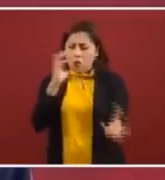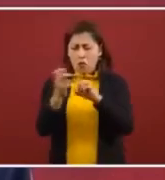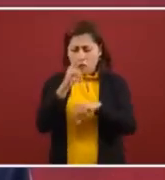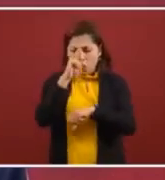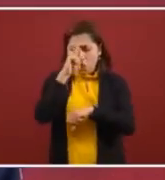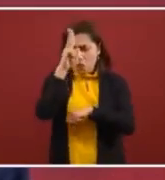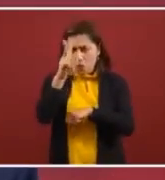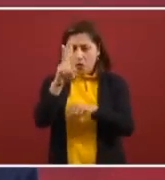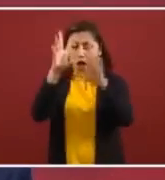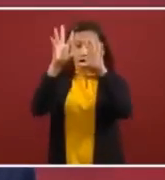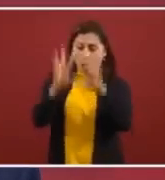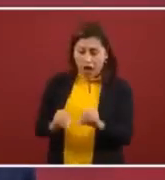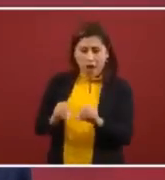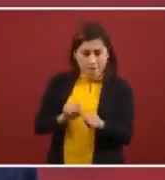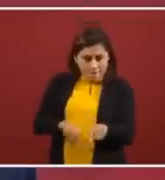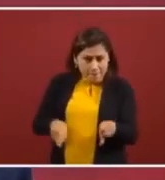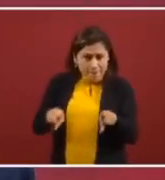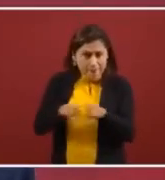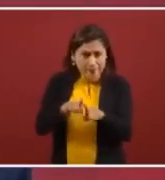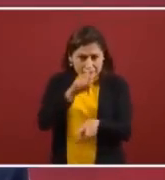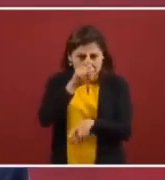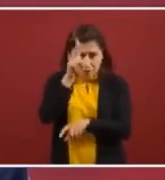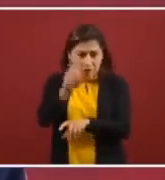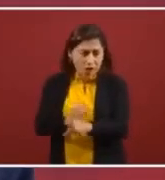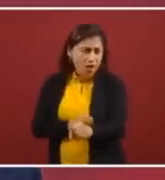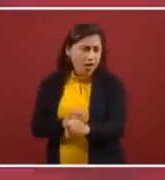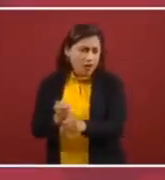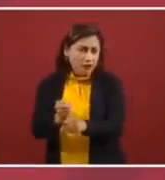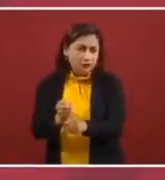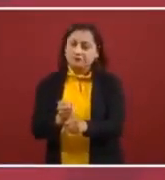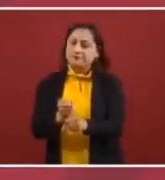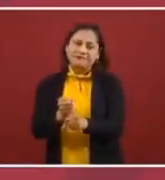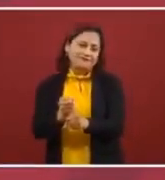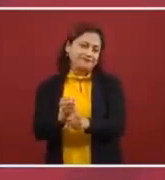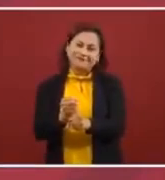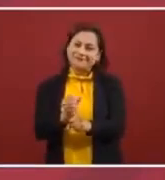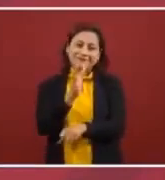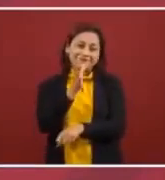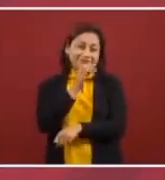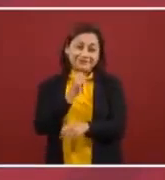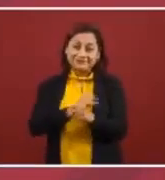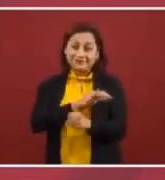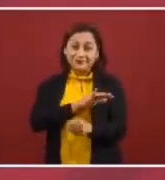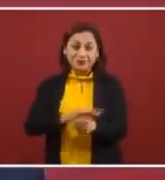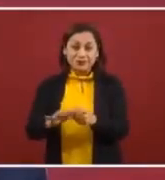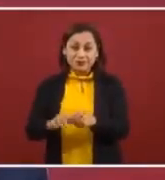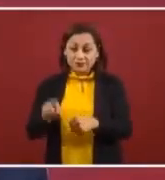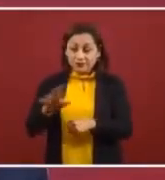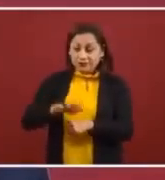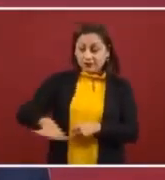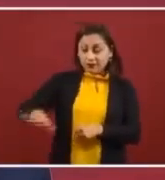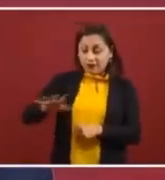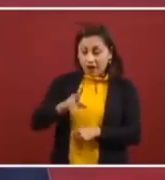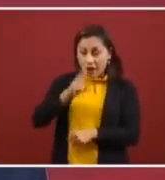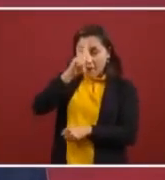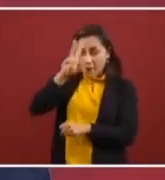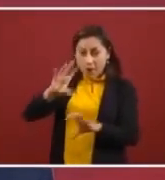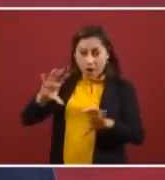extinguish a fire with another fire, and you not confront violence with violence, or you